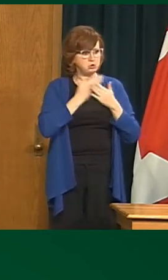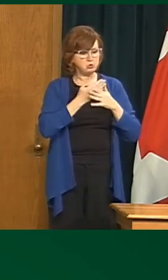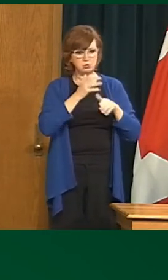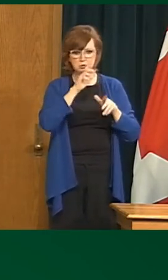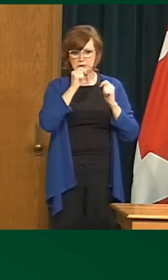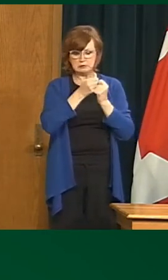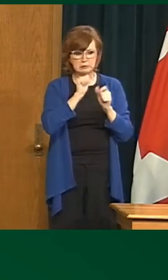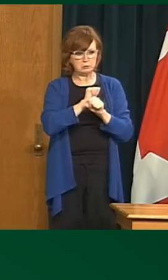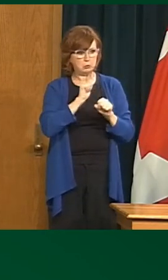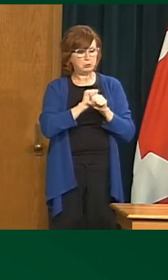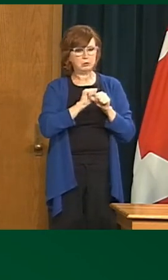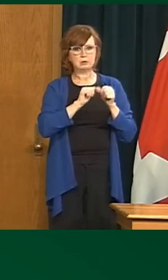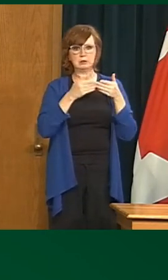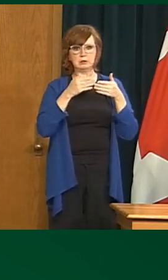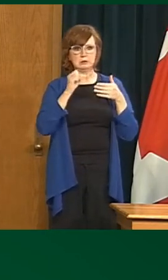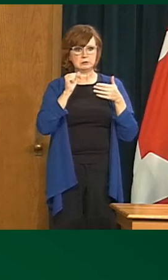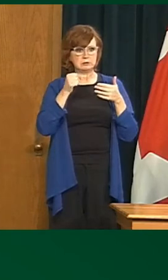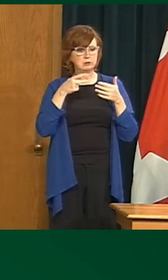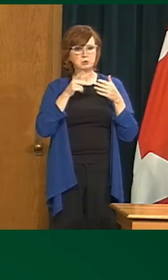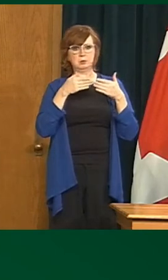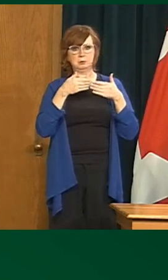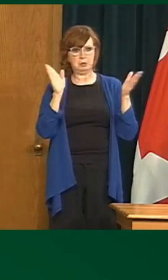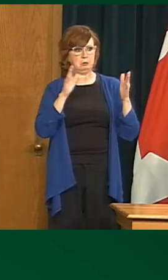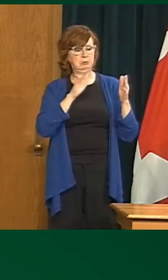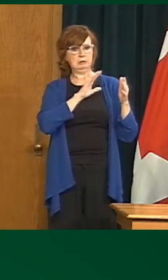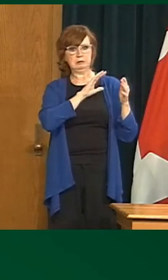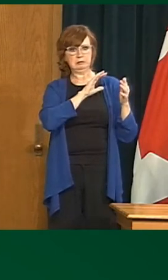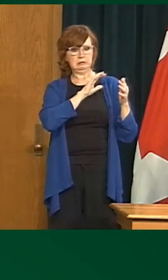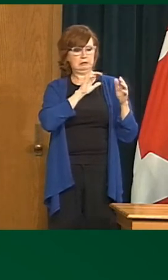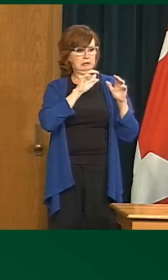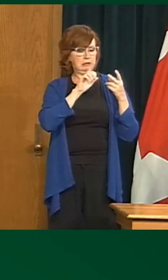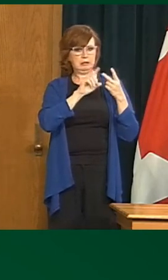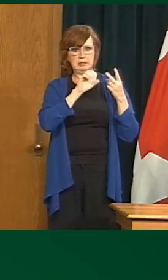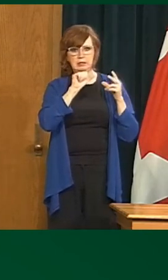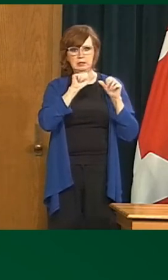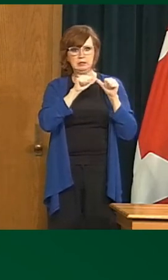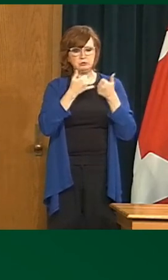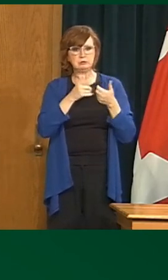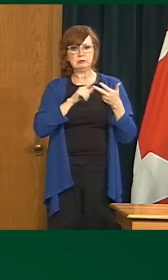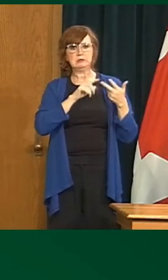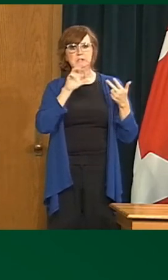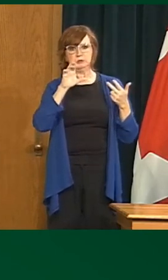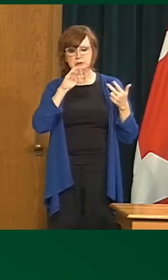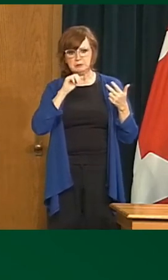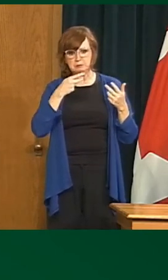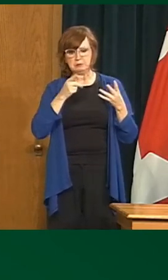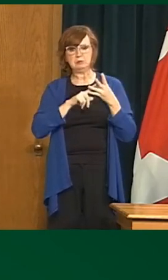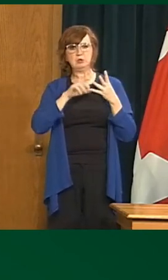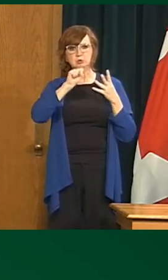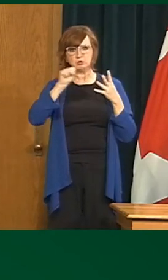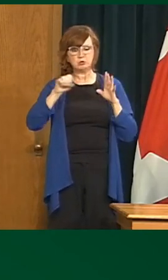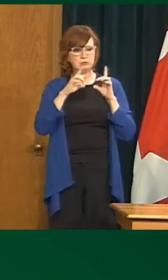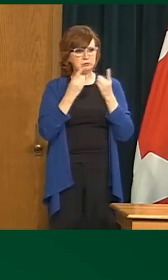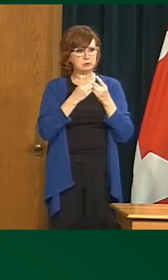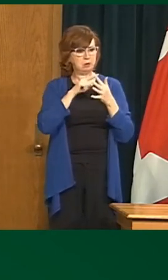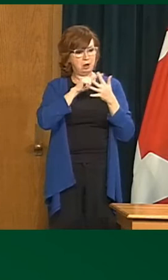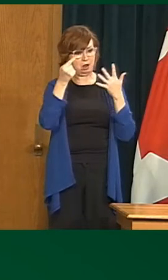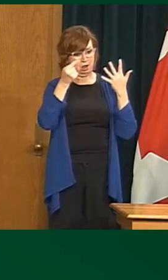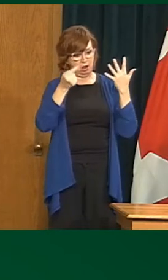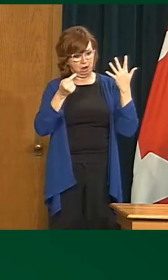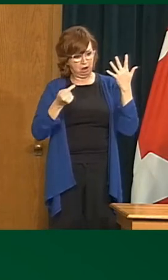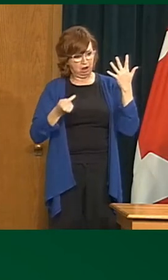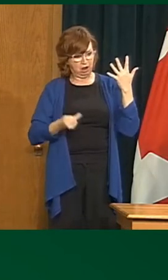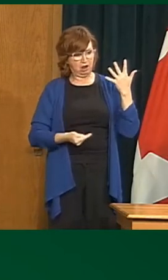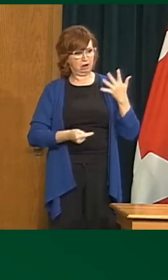the Saskatchewan Public Safety Agency, policing, other partners, social services, all coming together and supporting communities in the